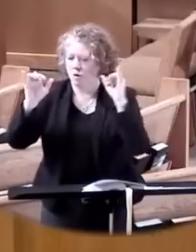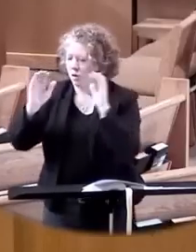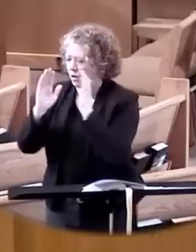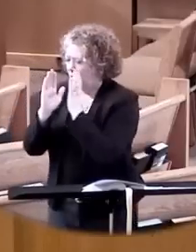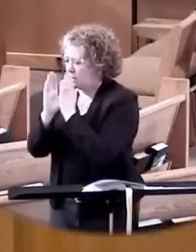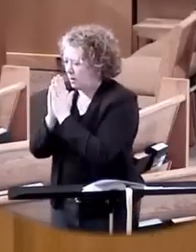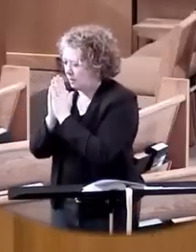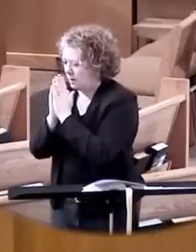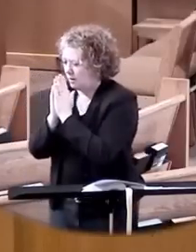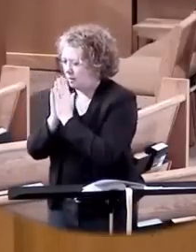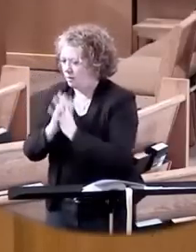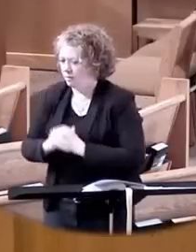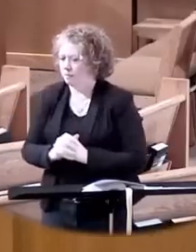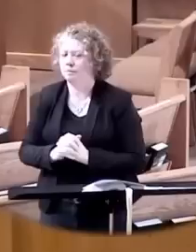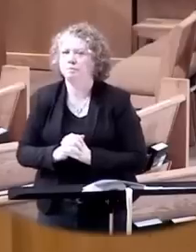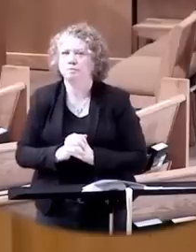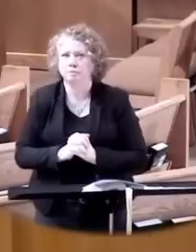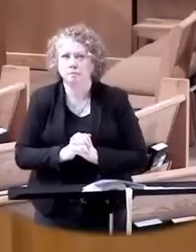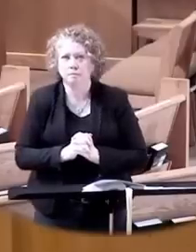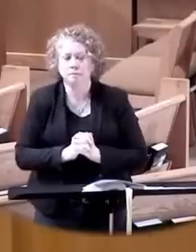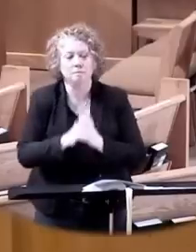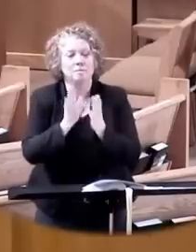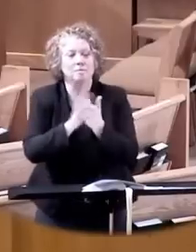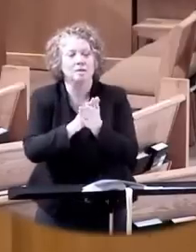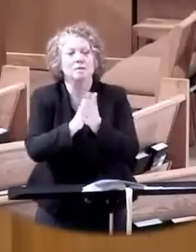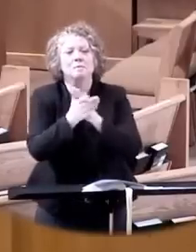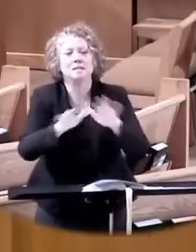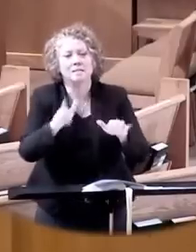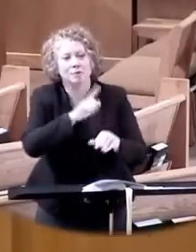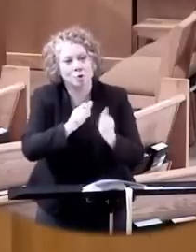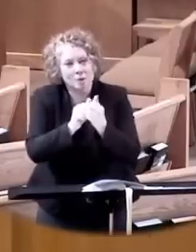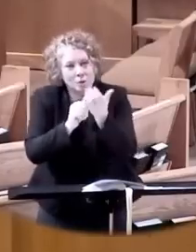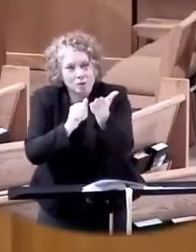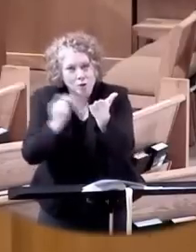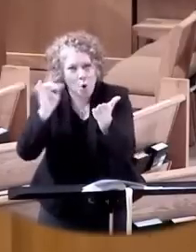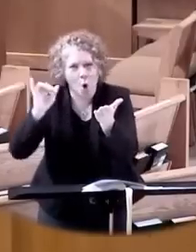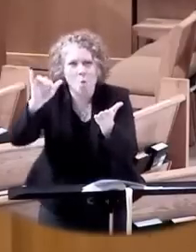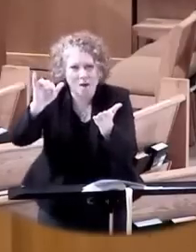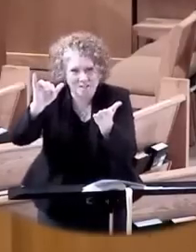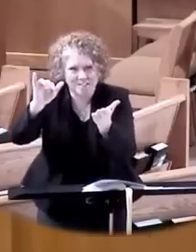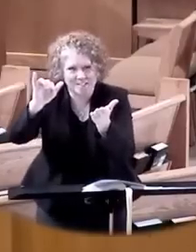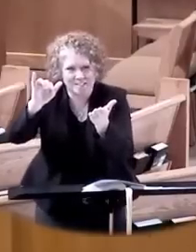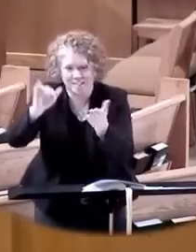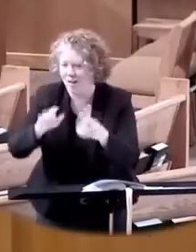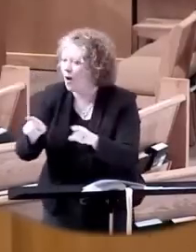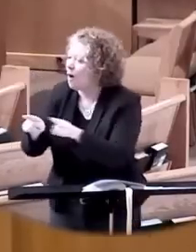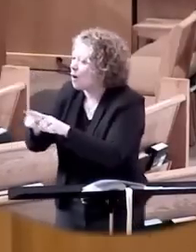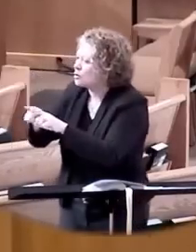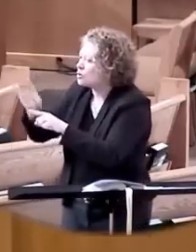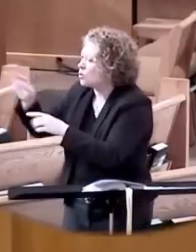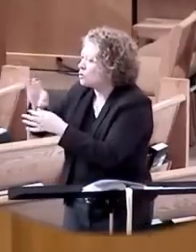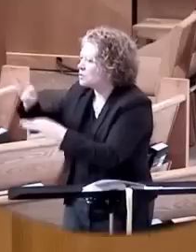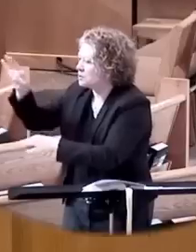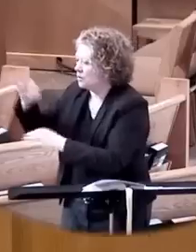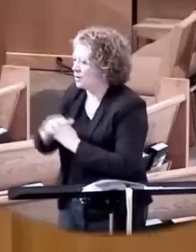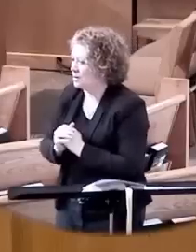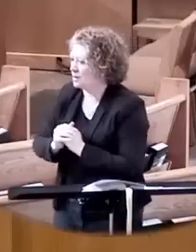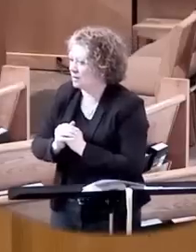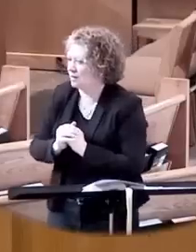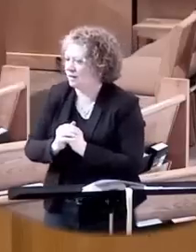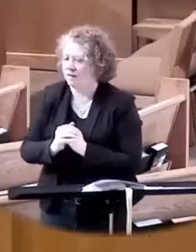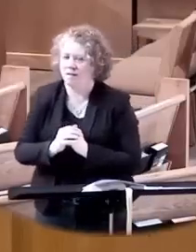ever. Amen." The peace of the Lord be with you always. And your spirit.